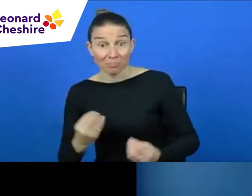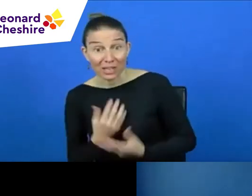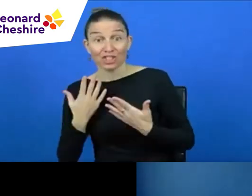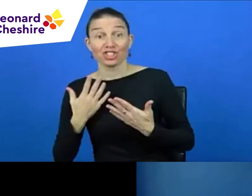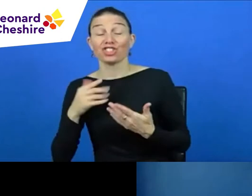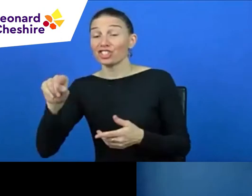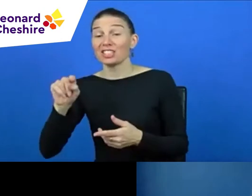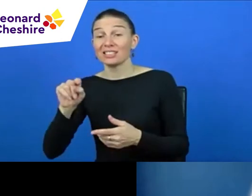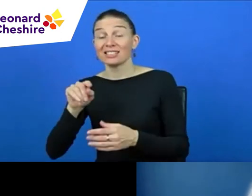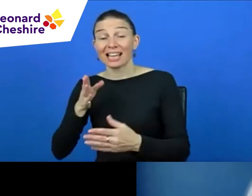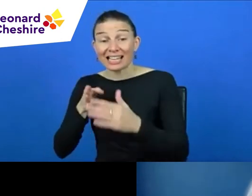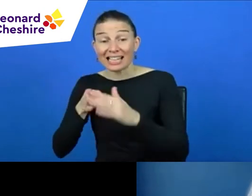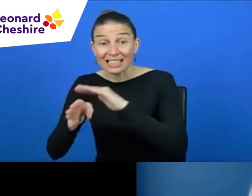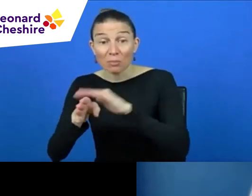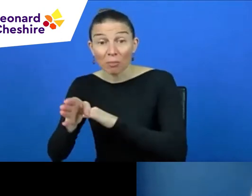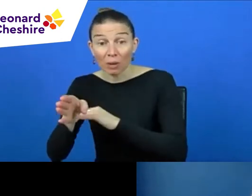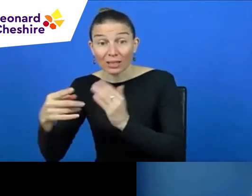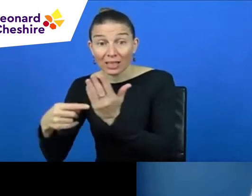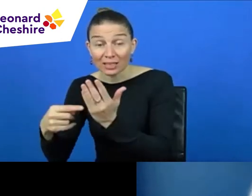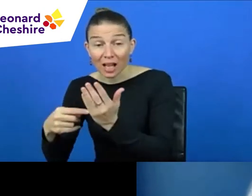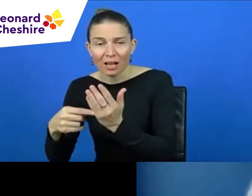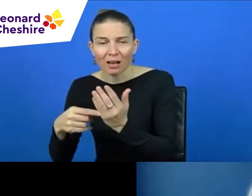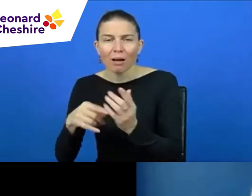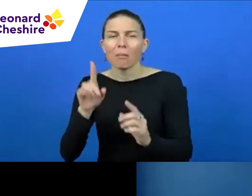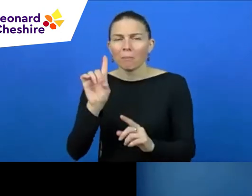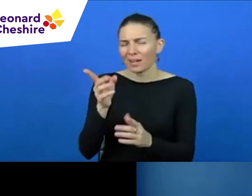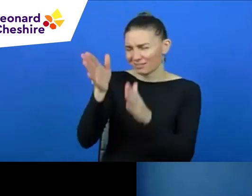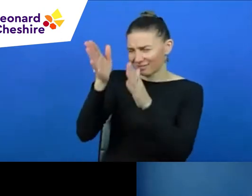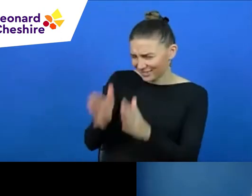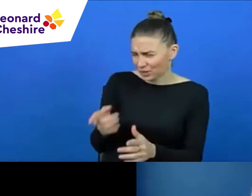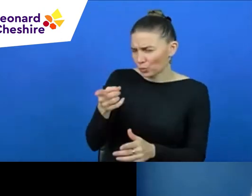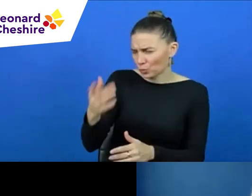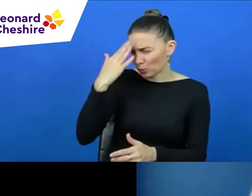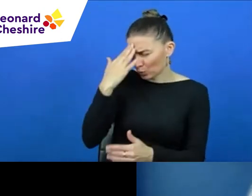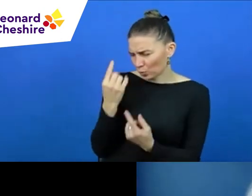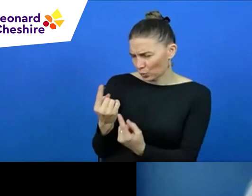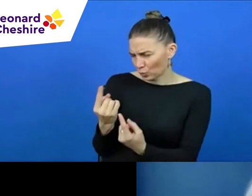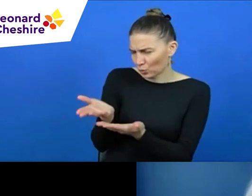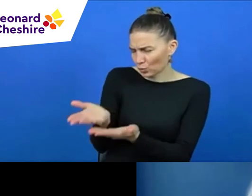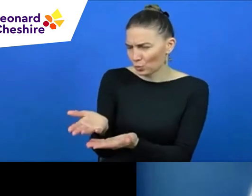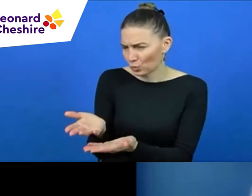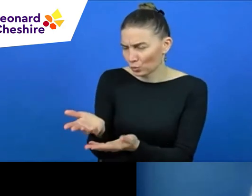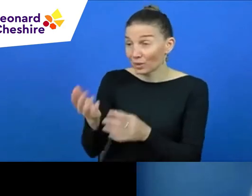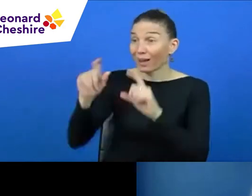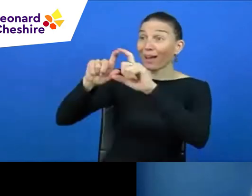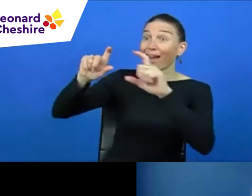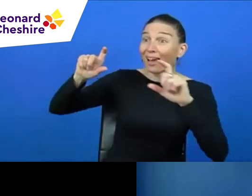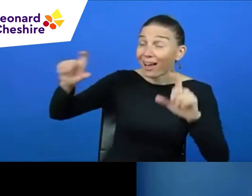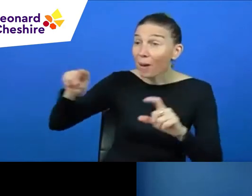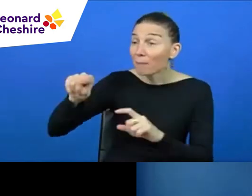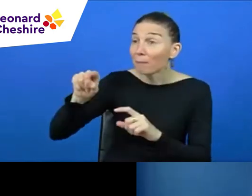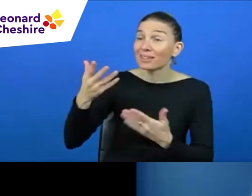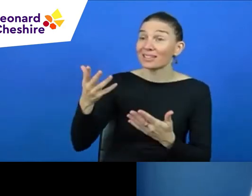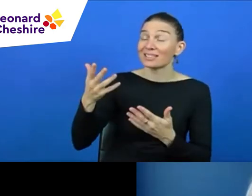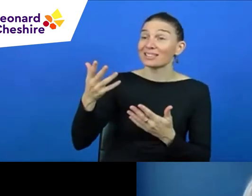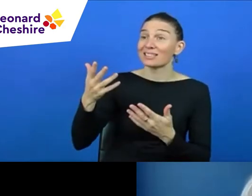lived experience, but I'm guessing, you know, yourself, the companies and the innovations that you've seen scale and do really